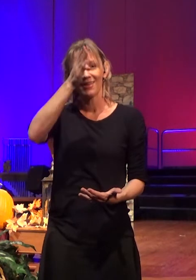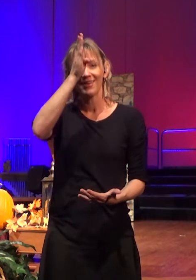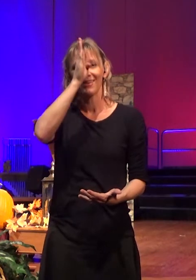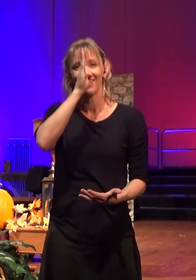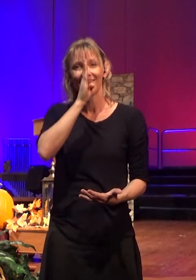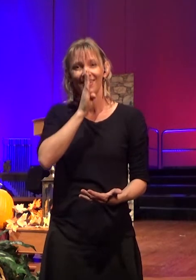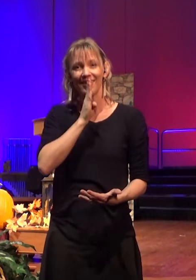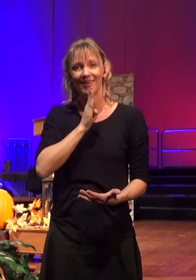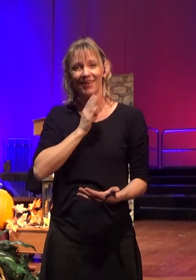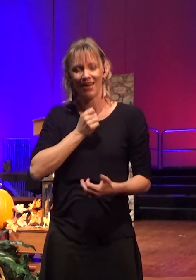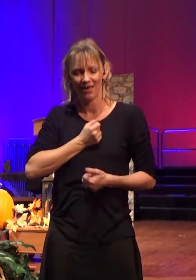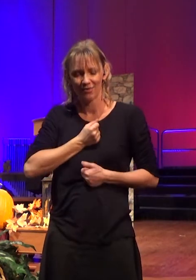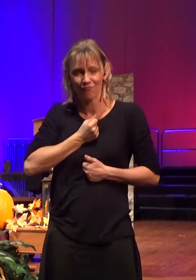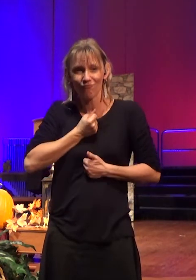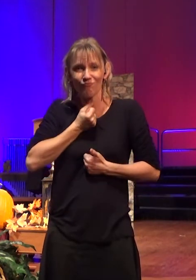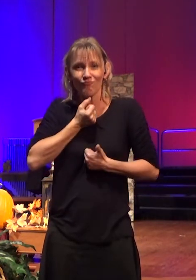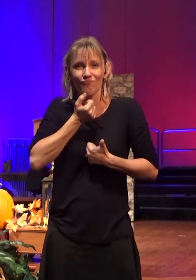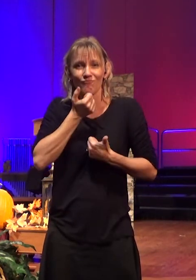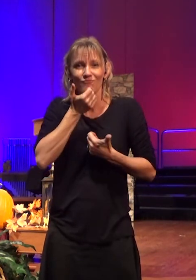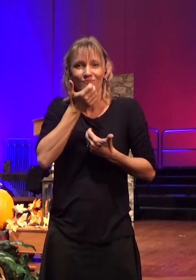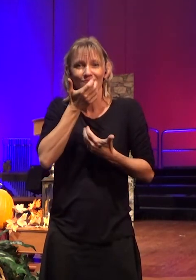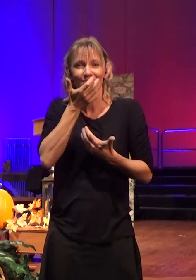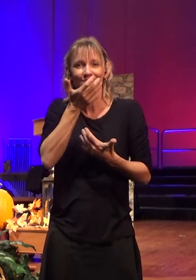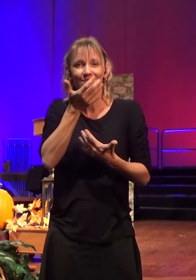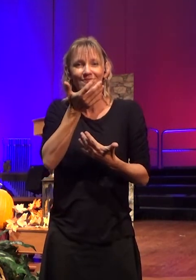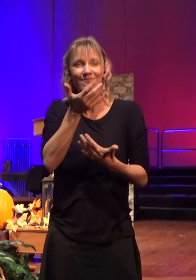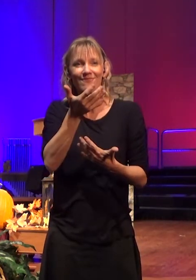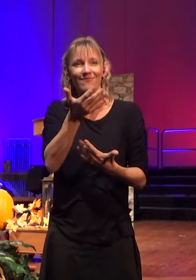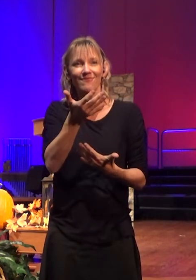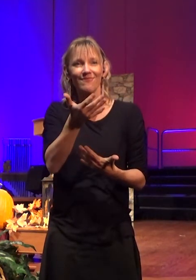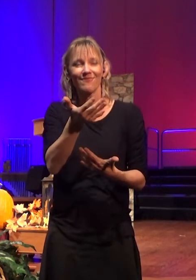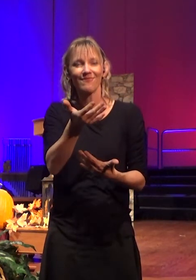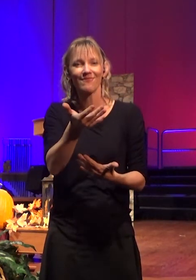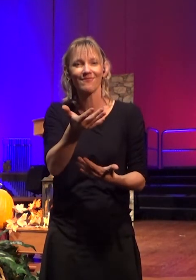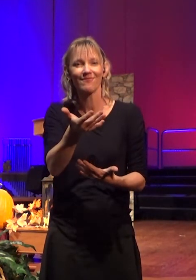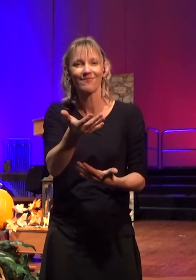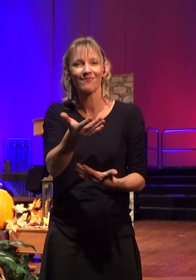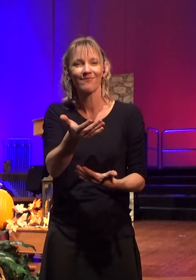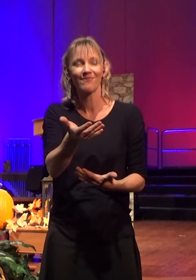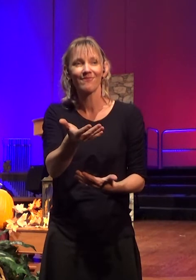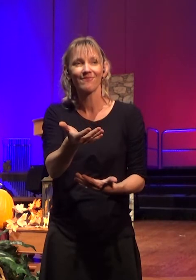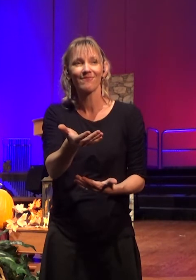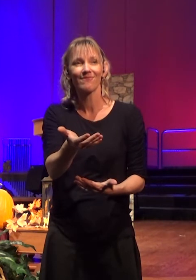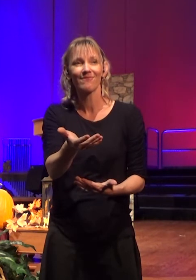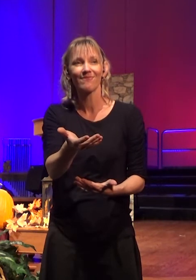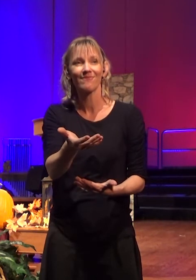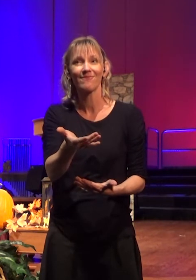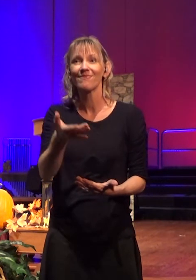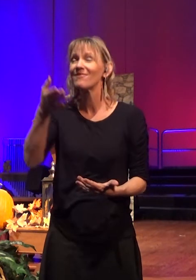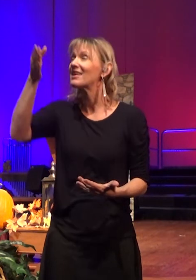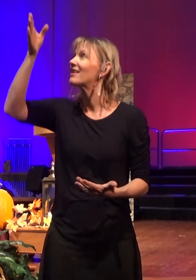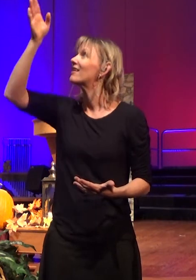I am a vessel of God.